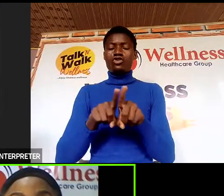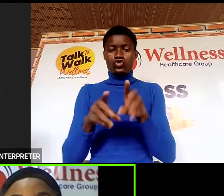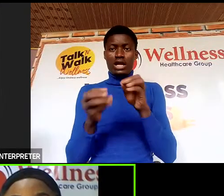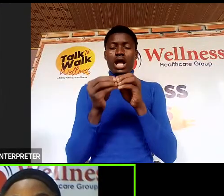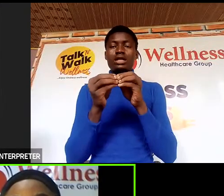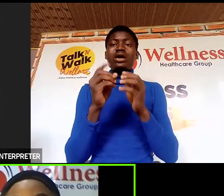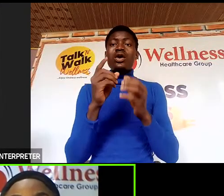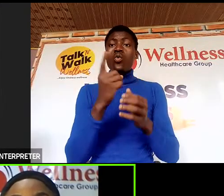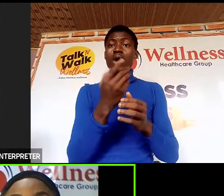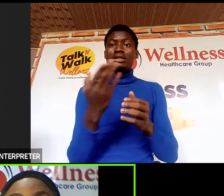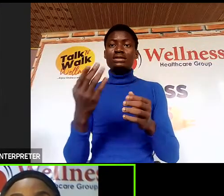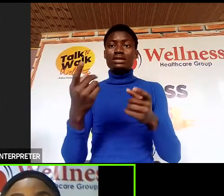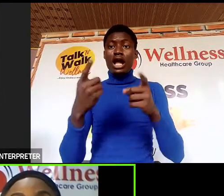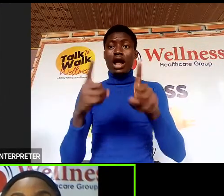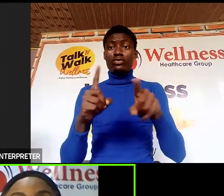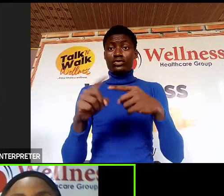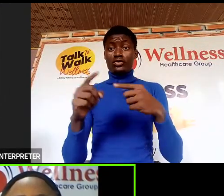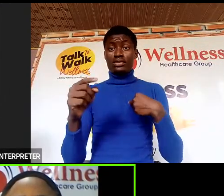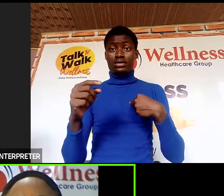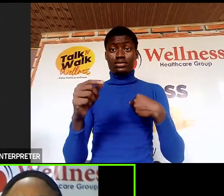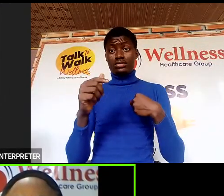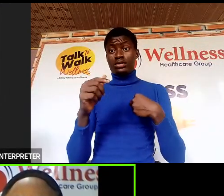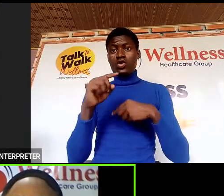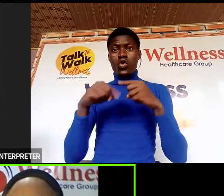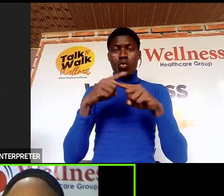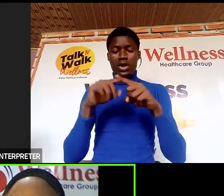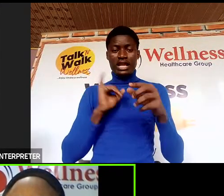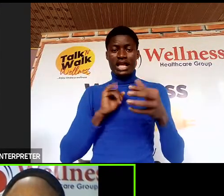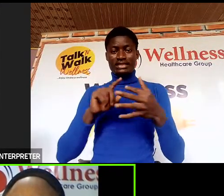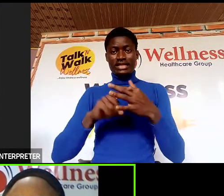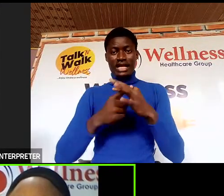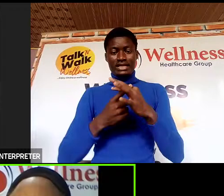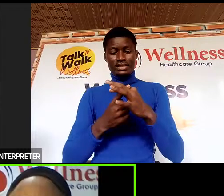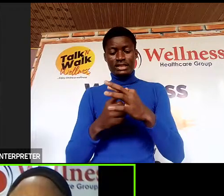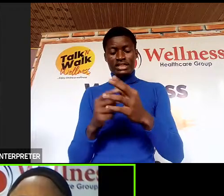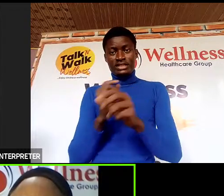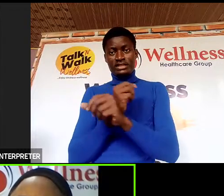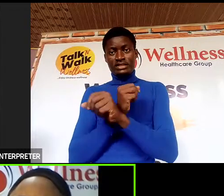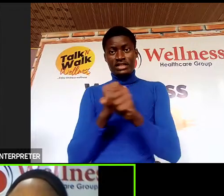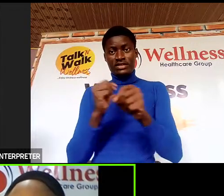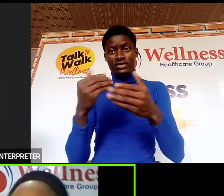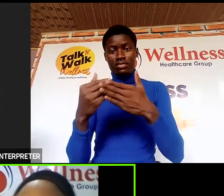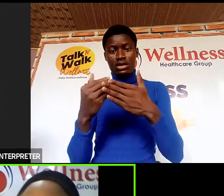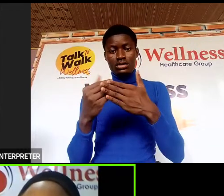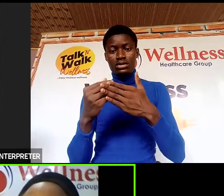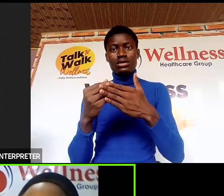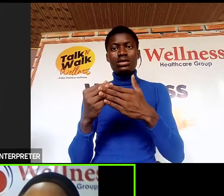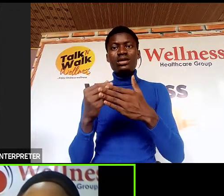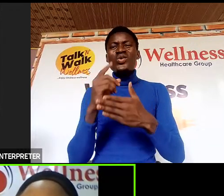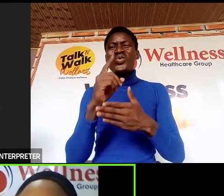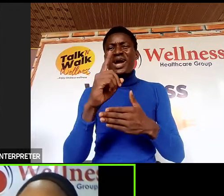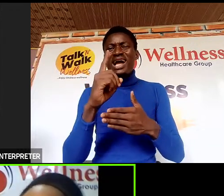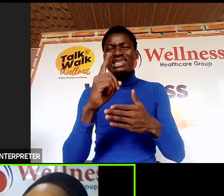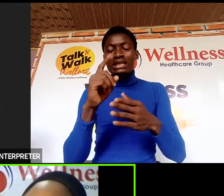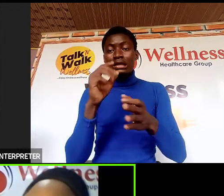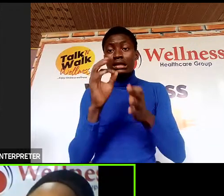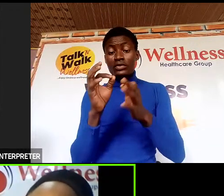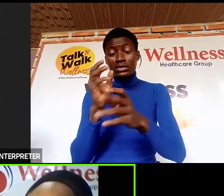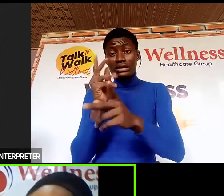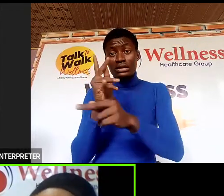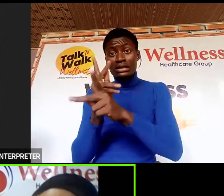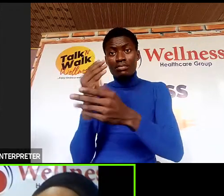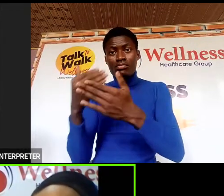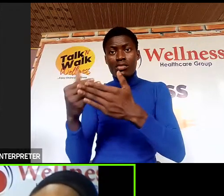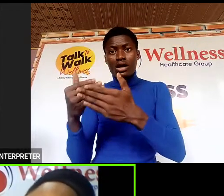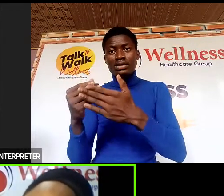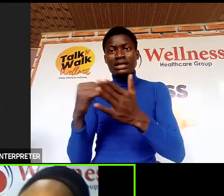that when you save money, it gives you some kind of it gives you a wellness feeling, a peaceful feeling. As in, you're